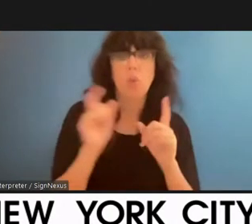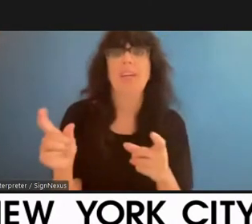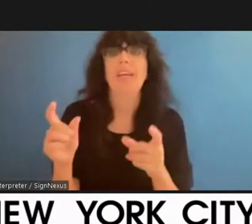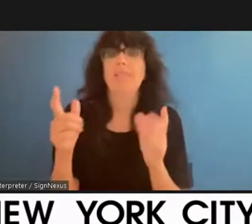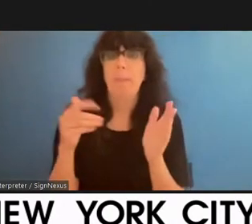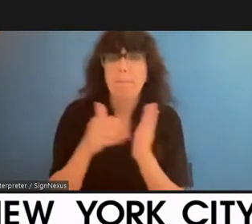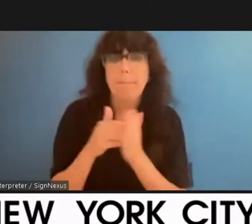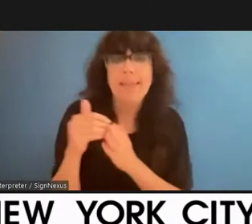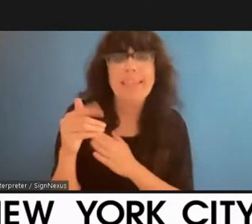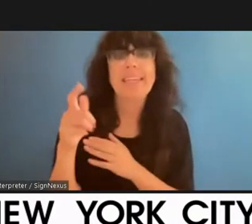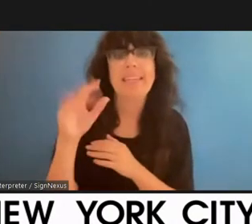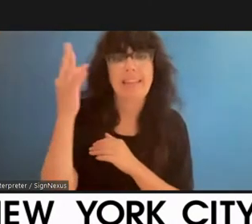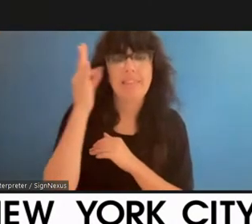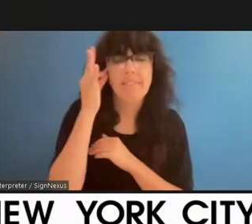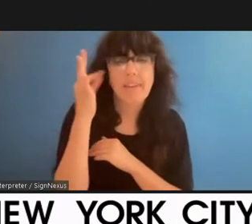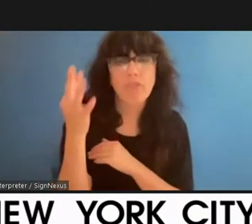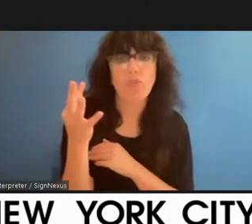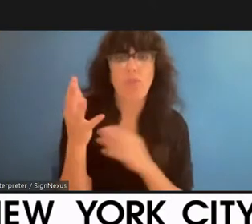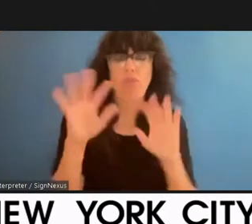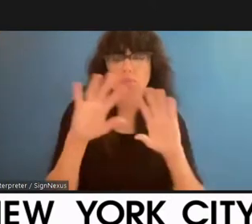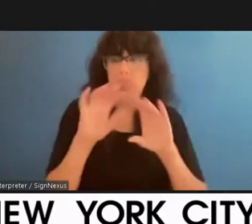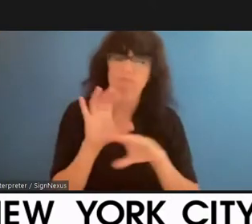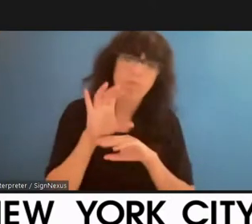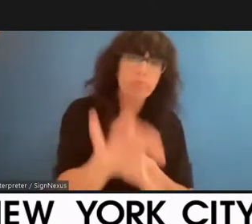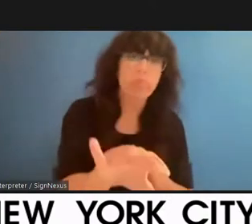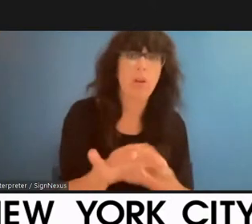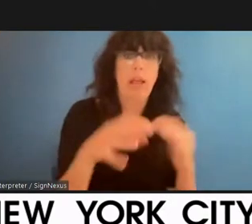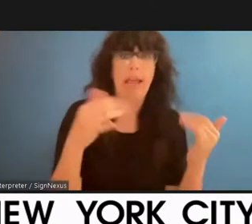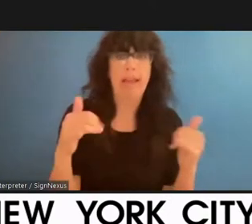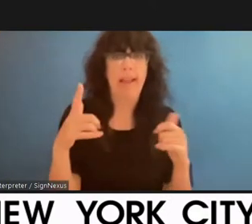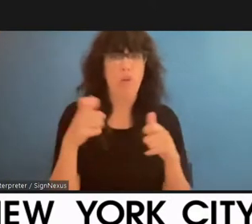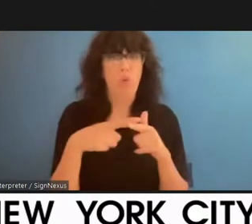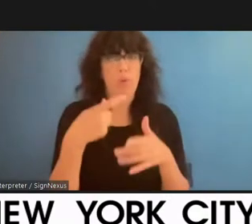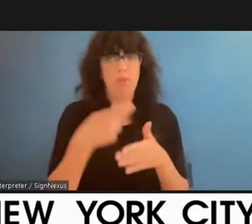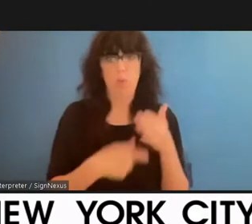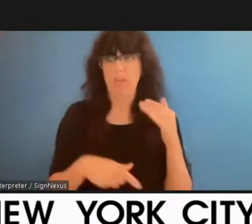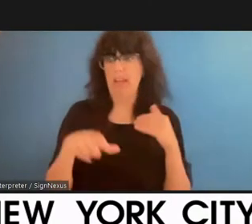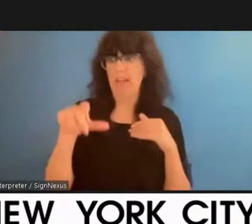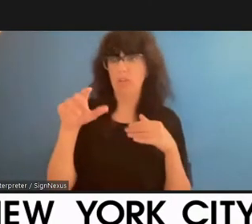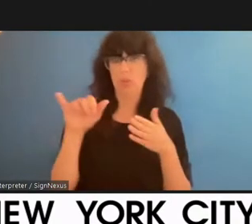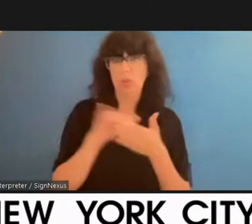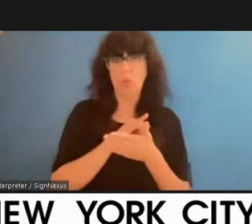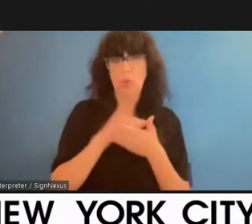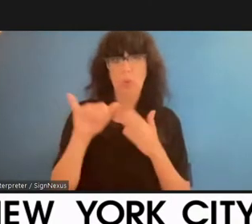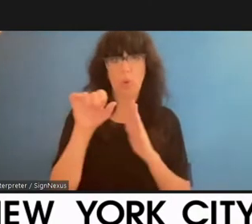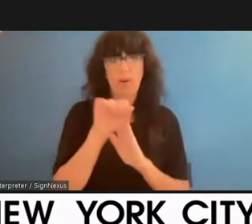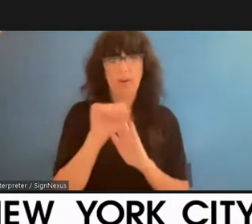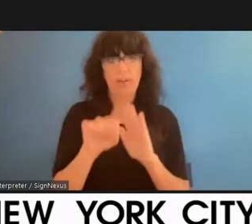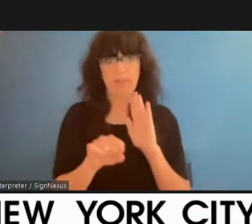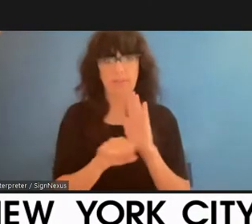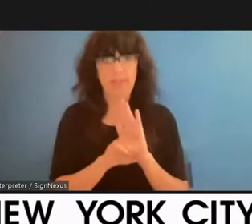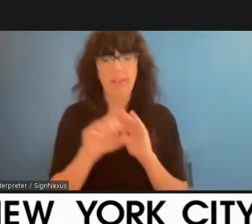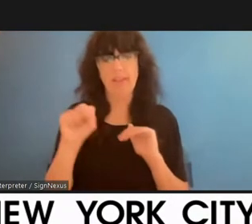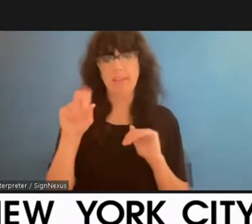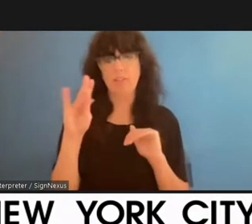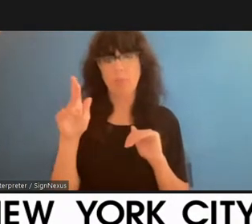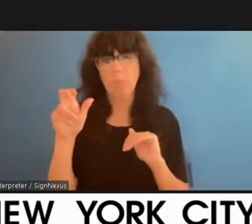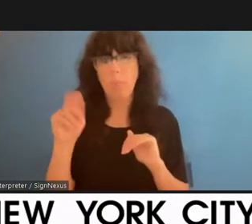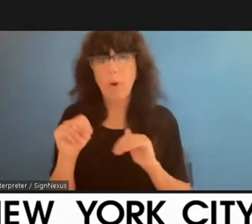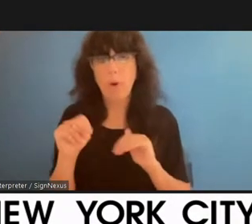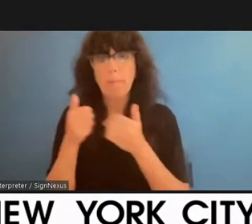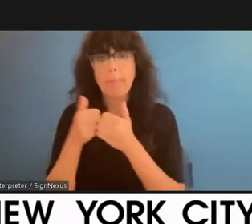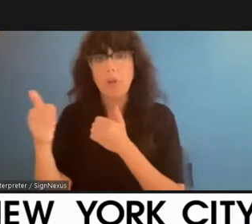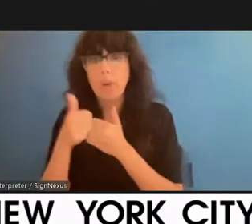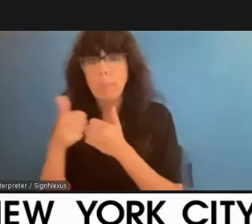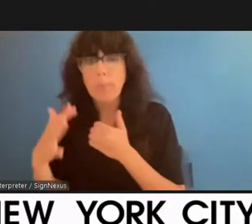and now you want to tax new york state suburban commuters and new jersey commuters and